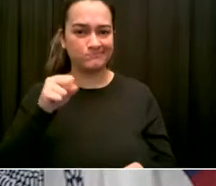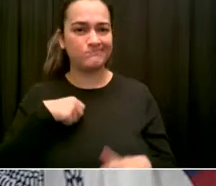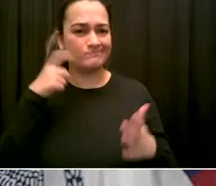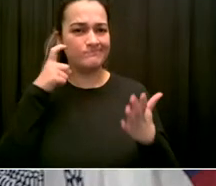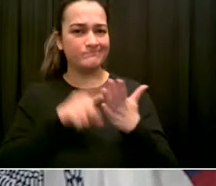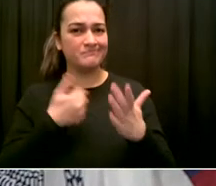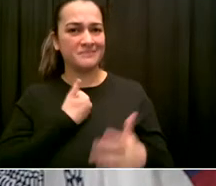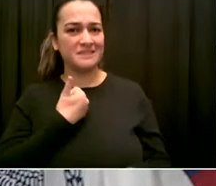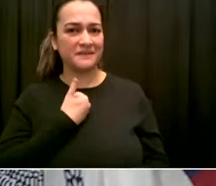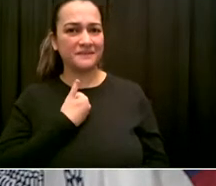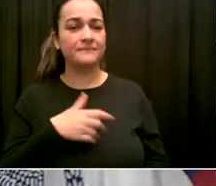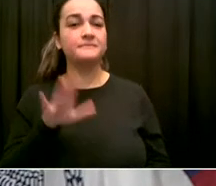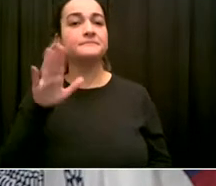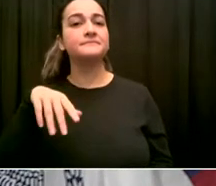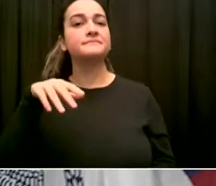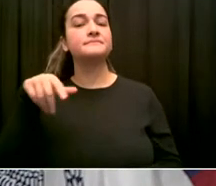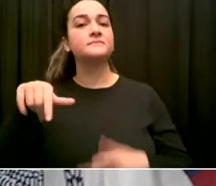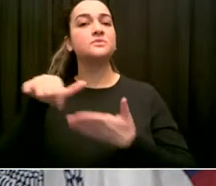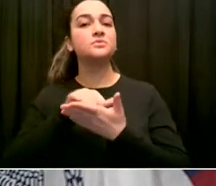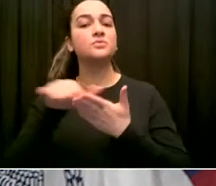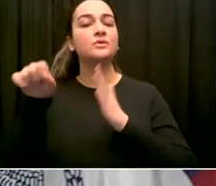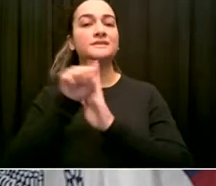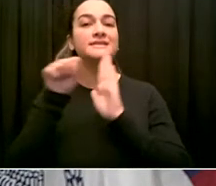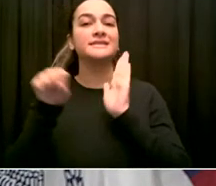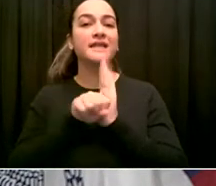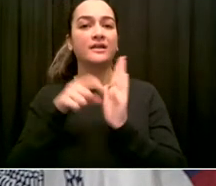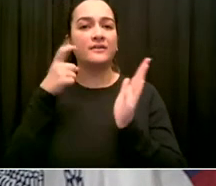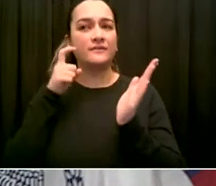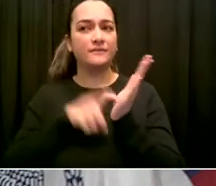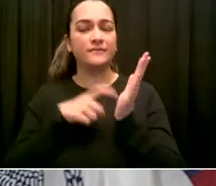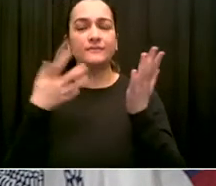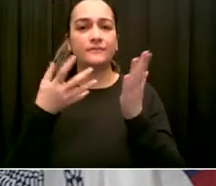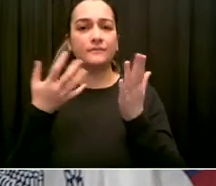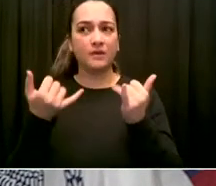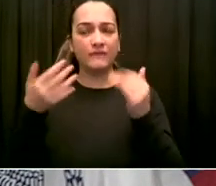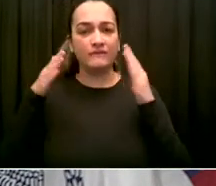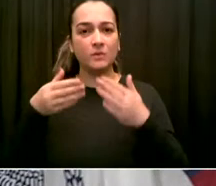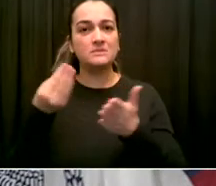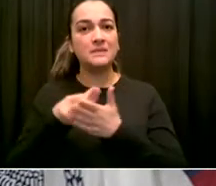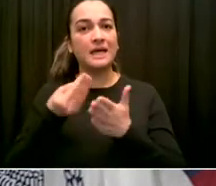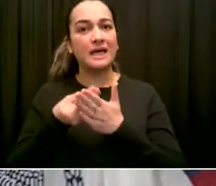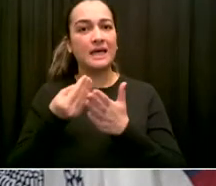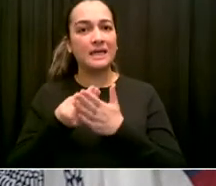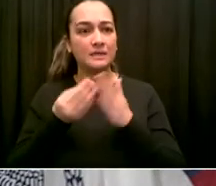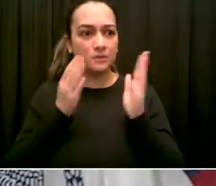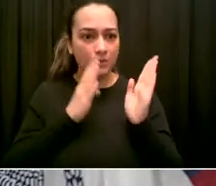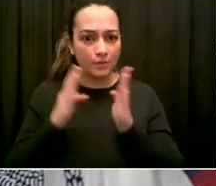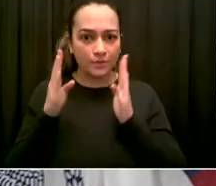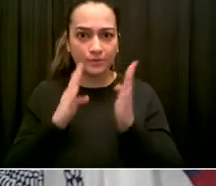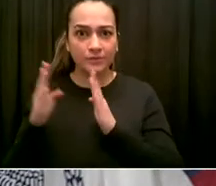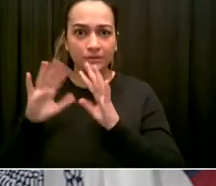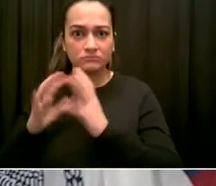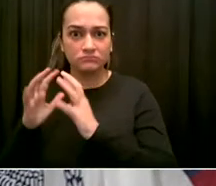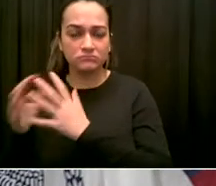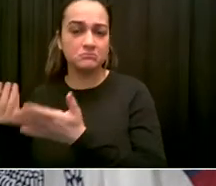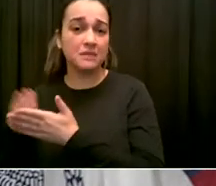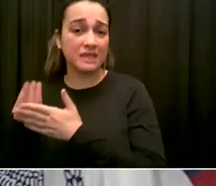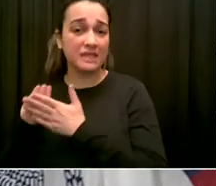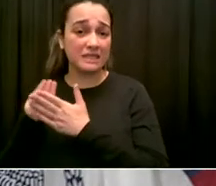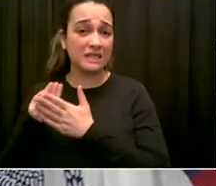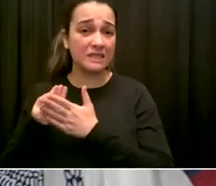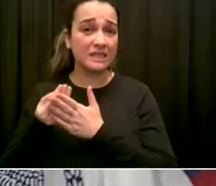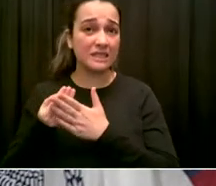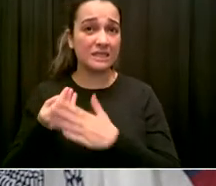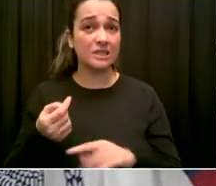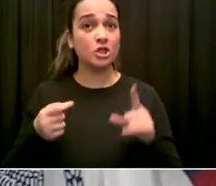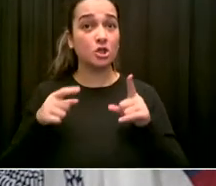governor accountable and the assembly is still looks like it's in the beginning stages of its impeachment investigation? Would you go as